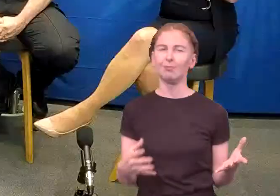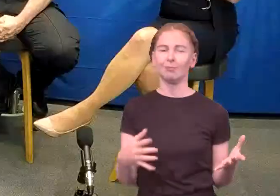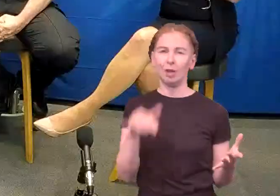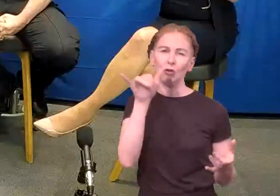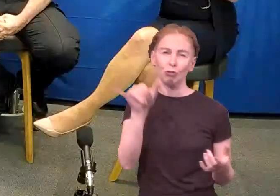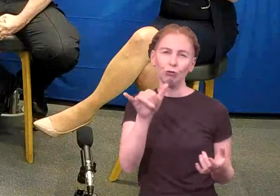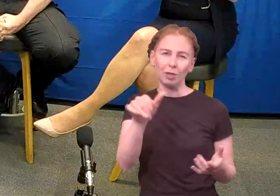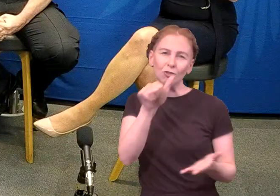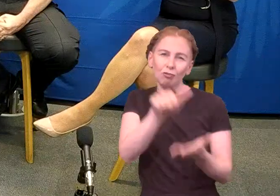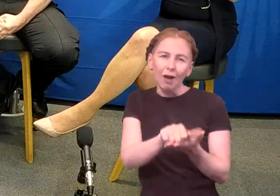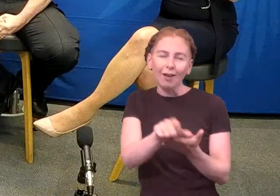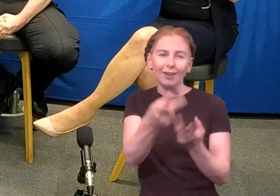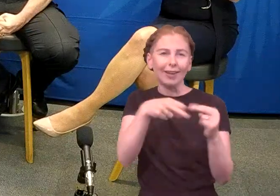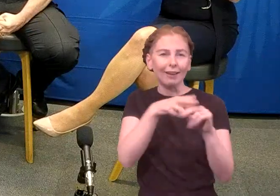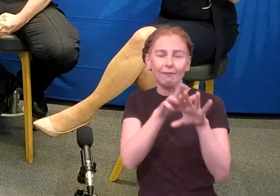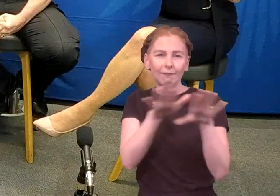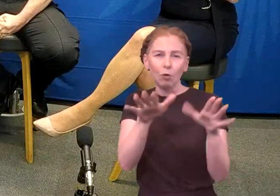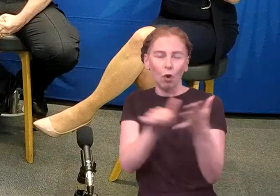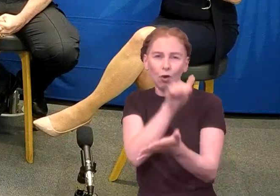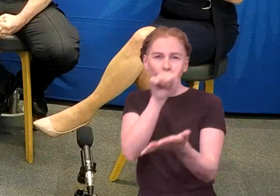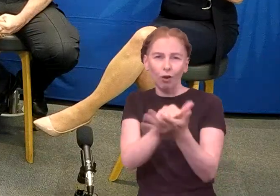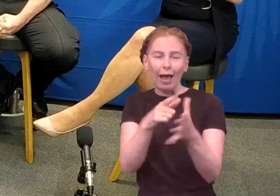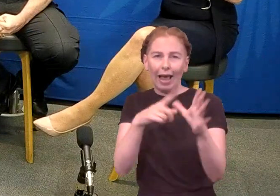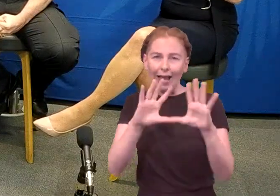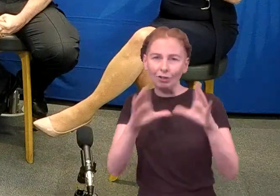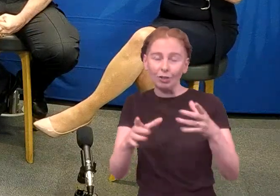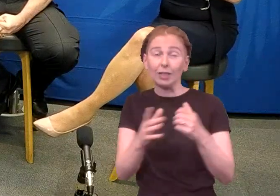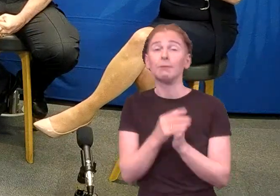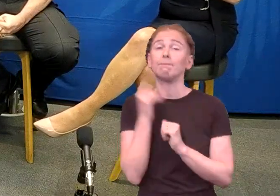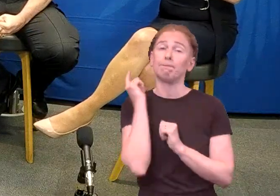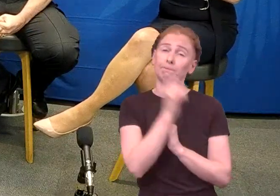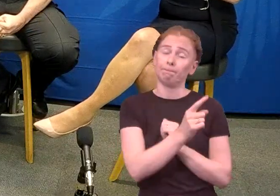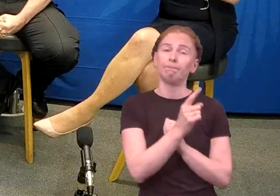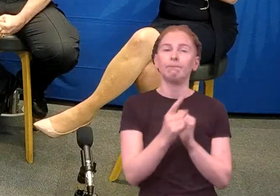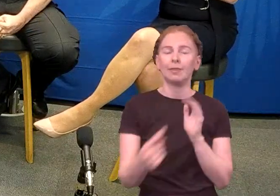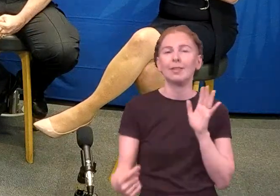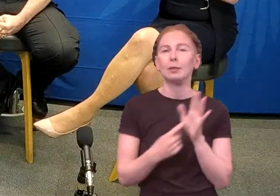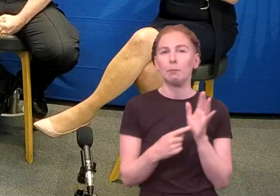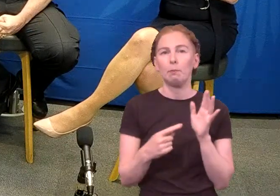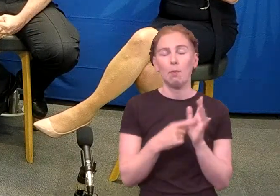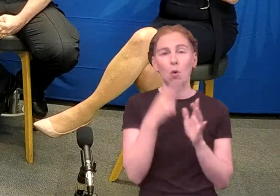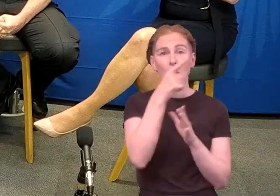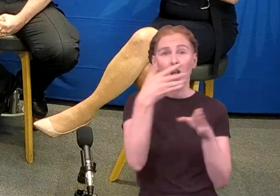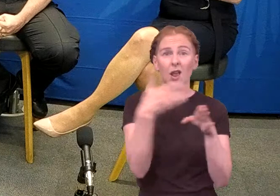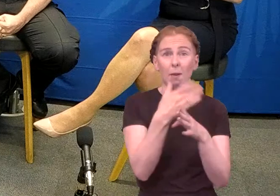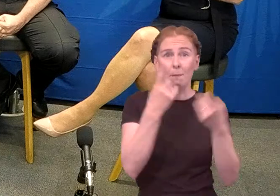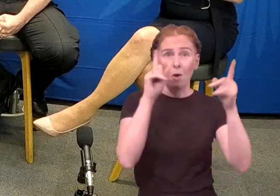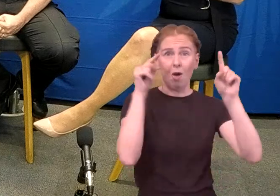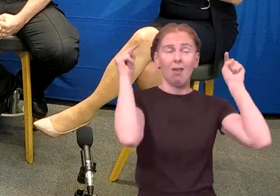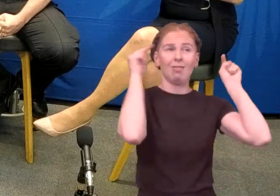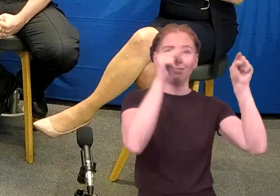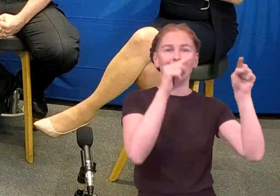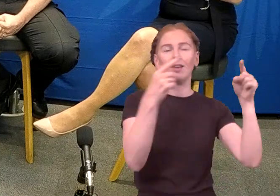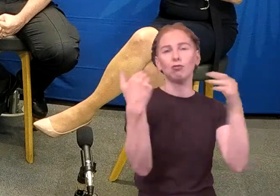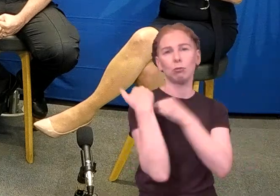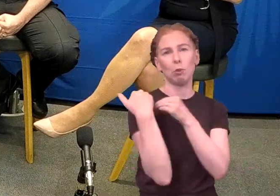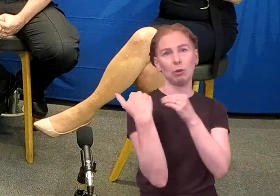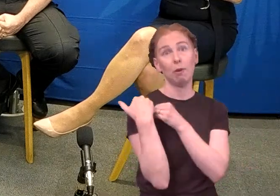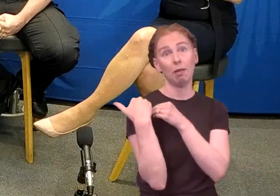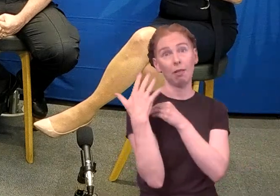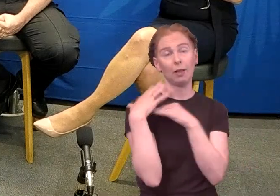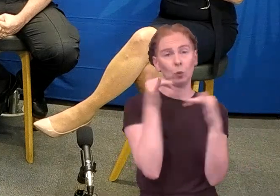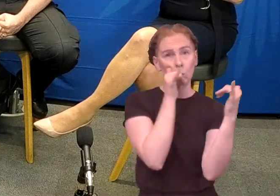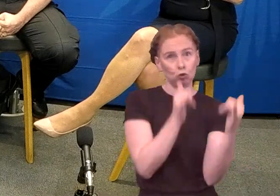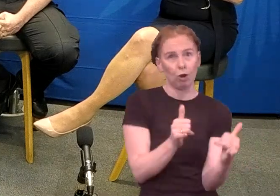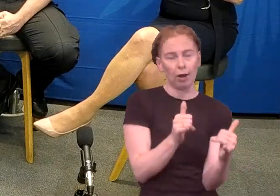agency, the employer needs to be doing some checks around that, and it's the responsibility of that individual